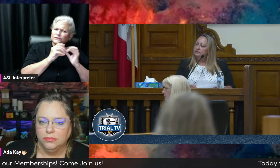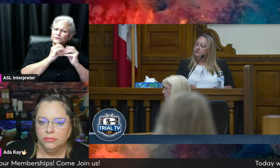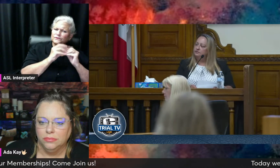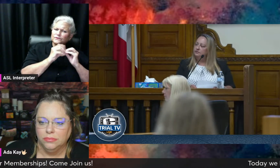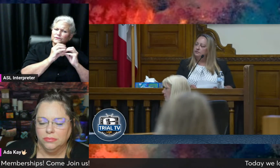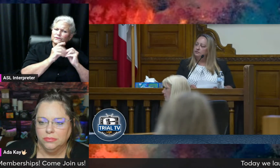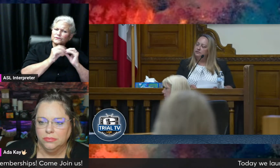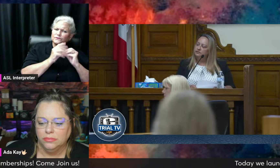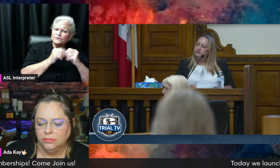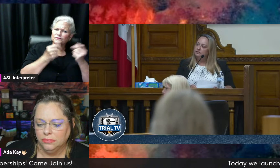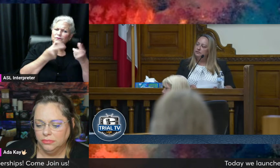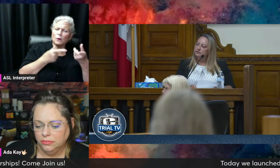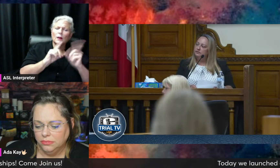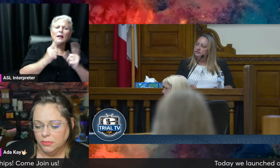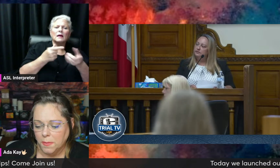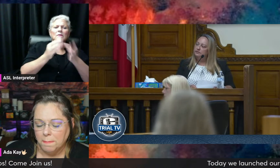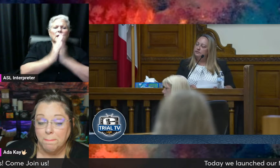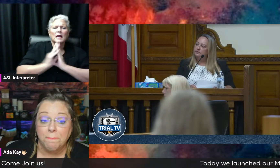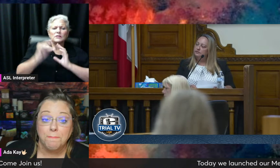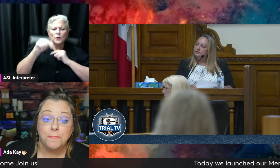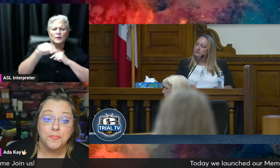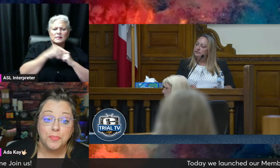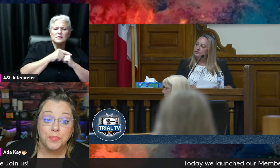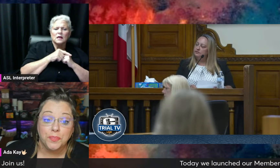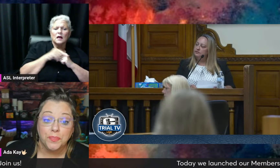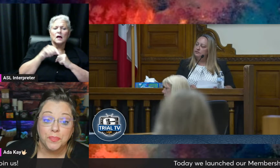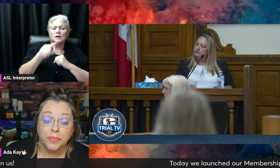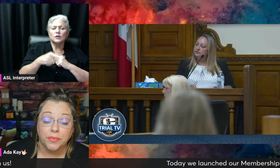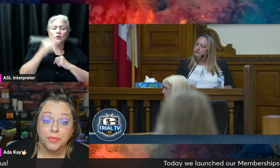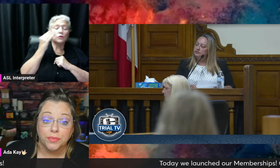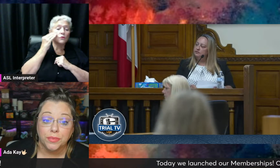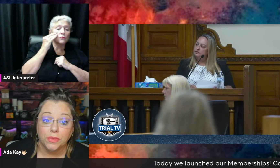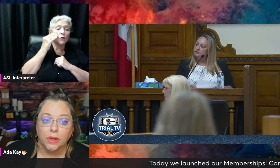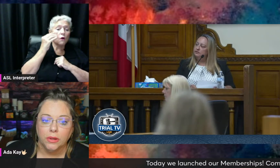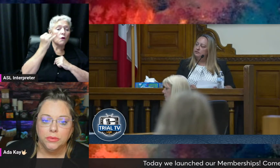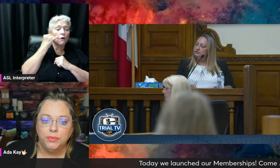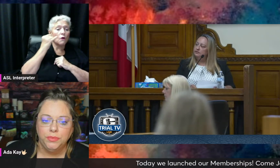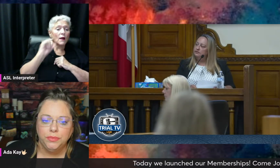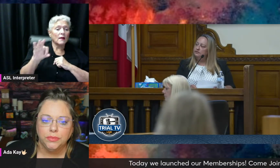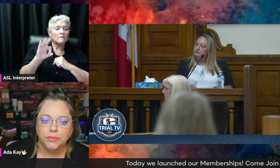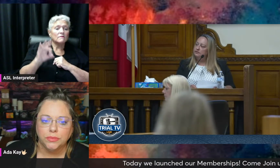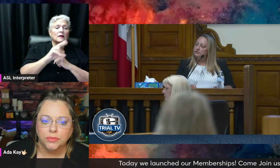Well, let me ask you this. Do you know if the DNA profile